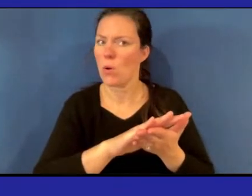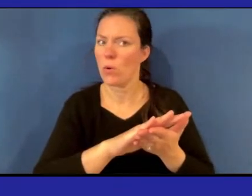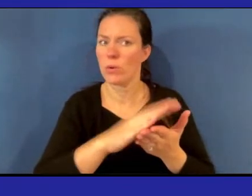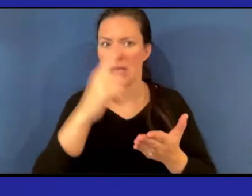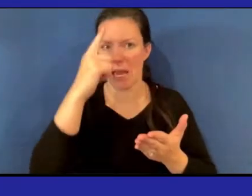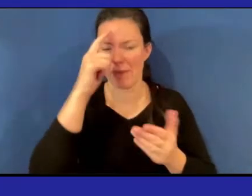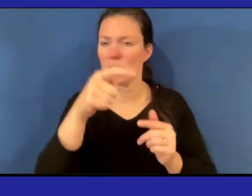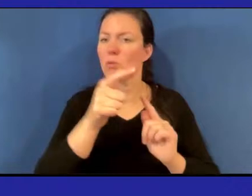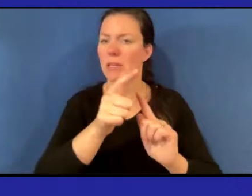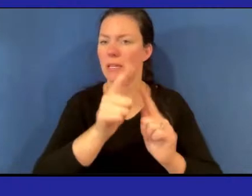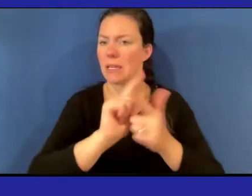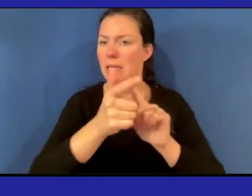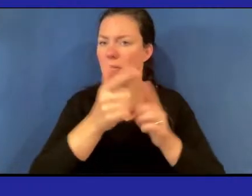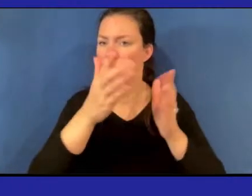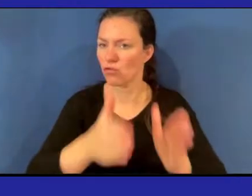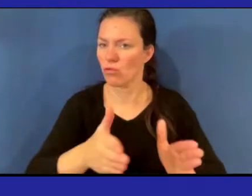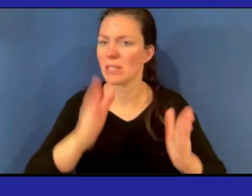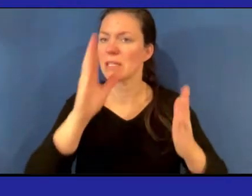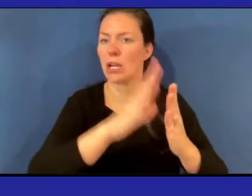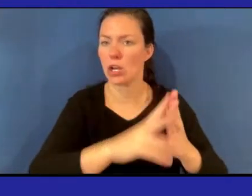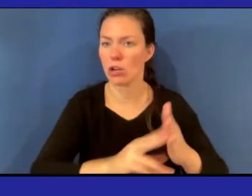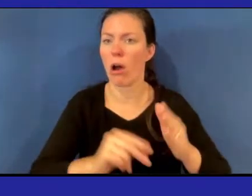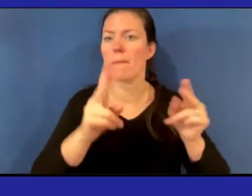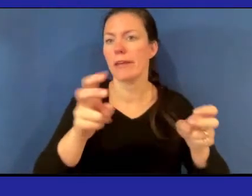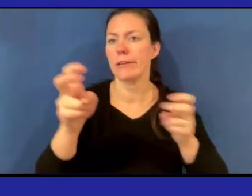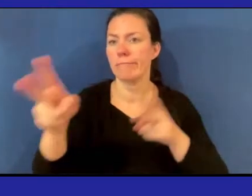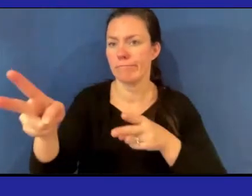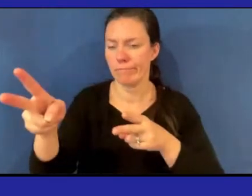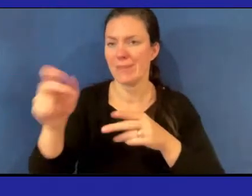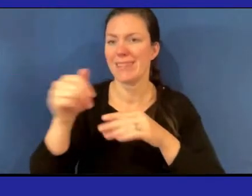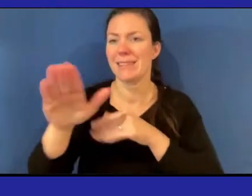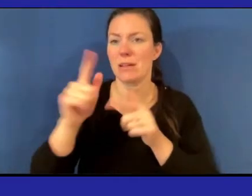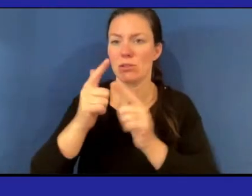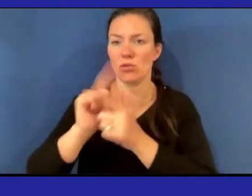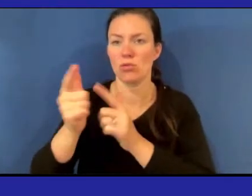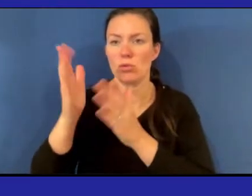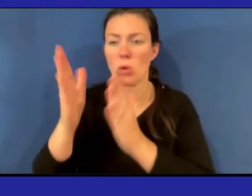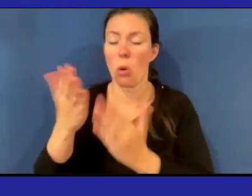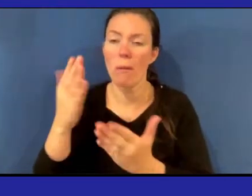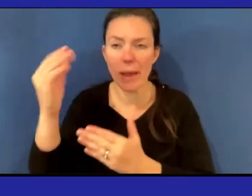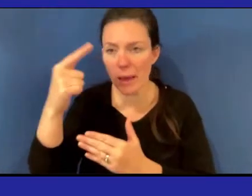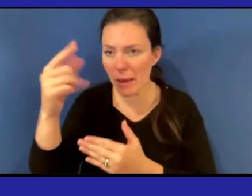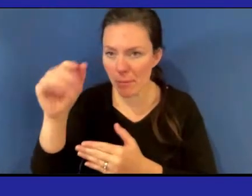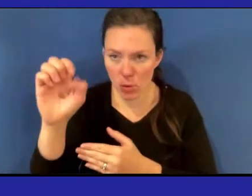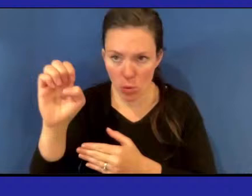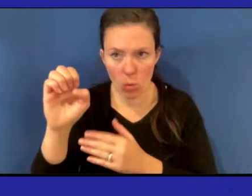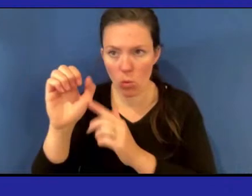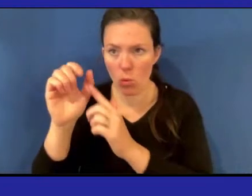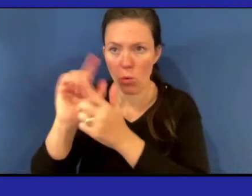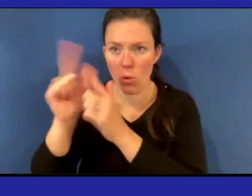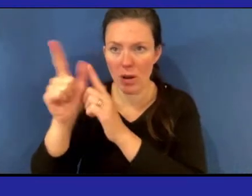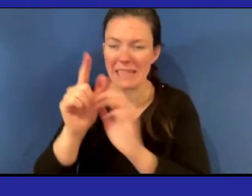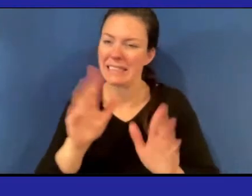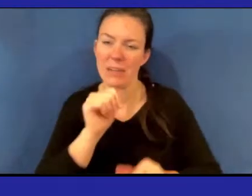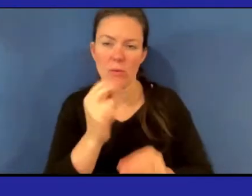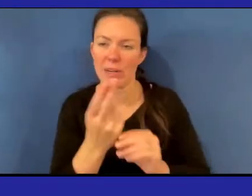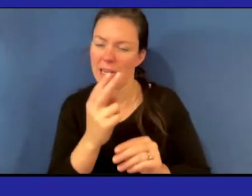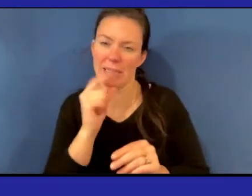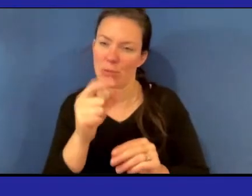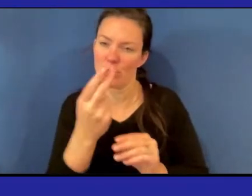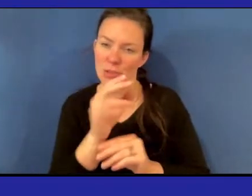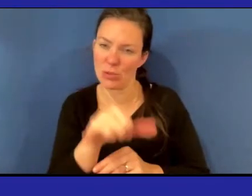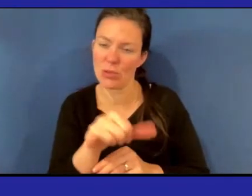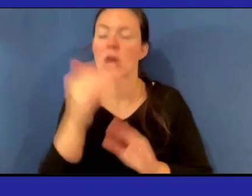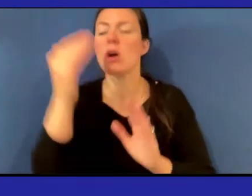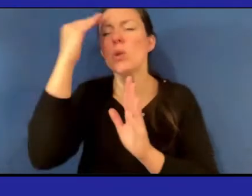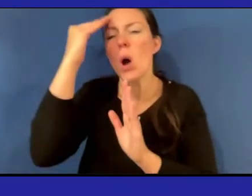translator. Translate, you'd have to Oh, copy, yeah, I guess you're right. or you could copy it and Right. just have like Google translate it for you. We're not supposed to do that. I know, no, I'm saying the